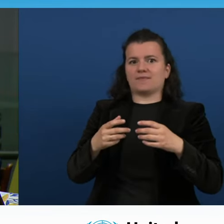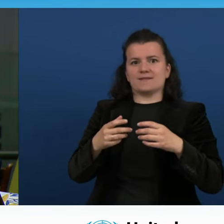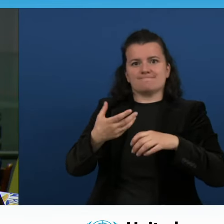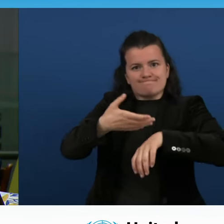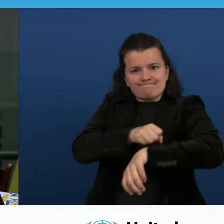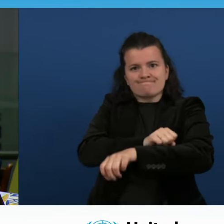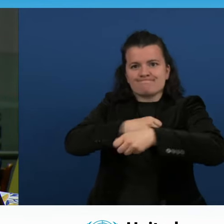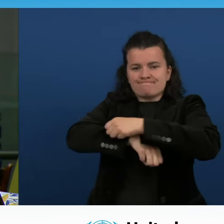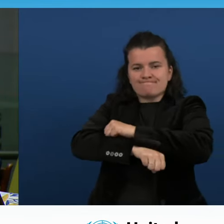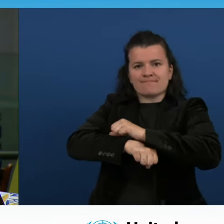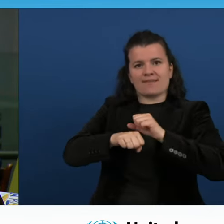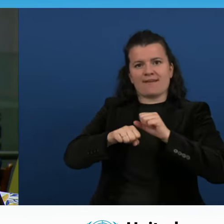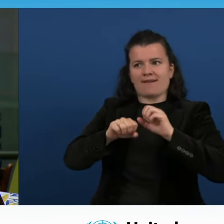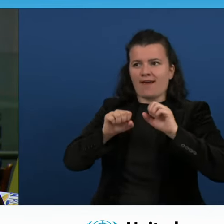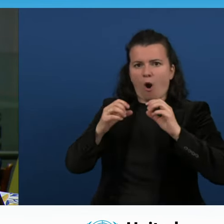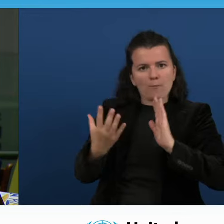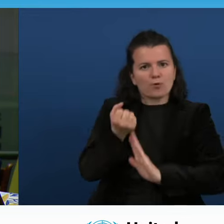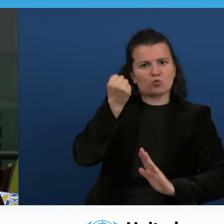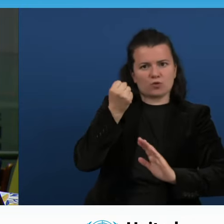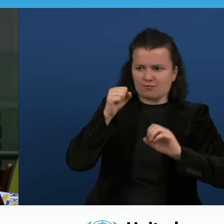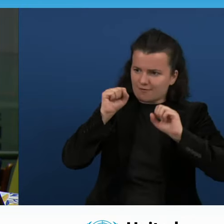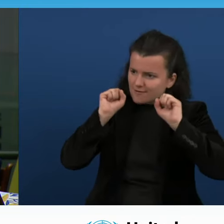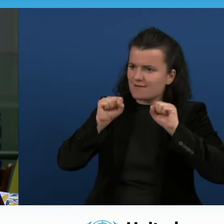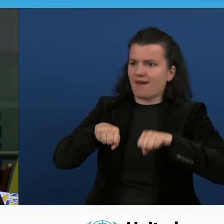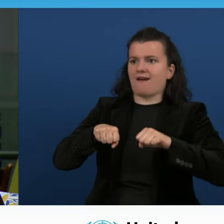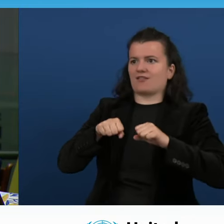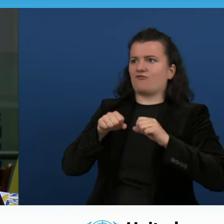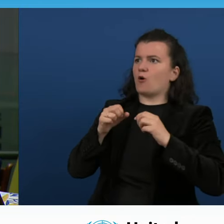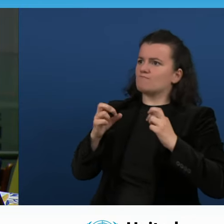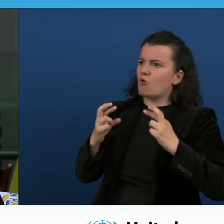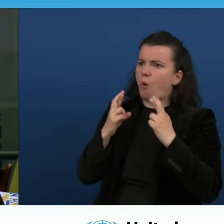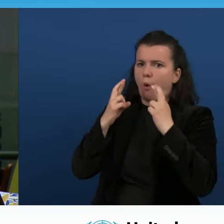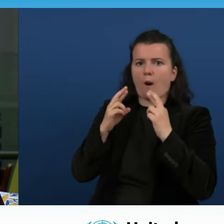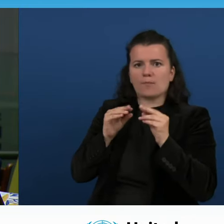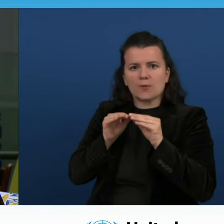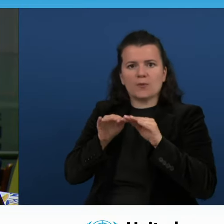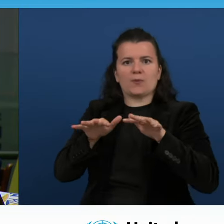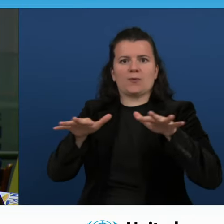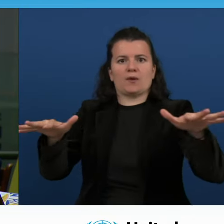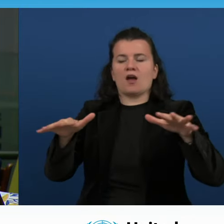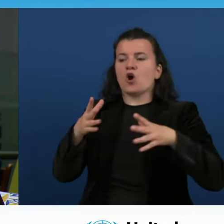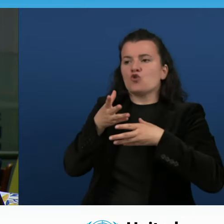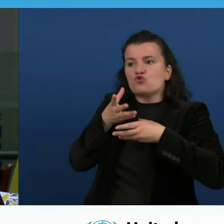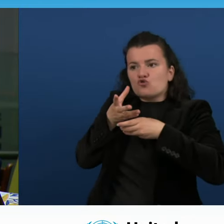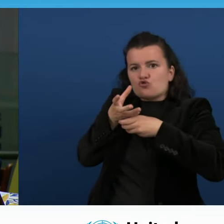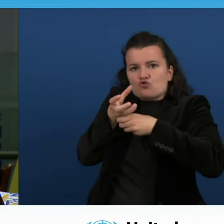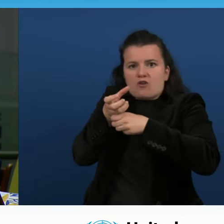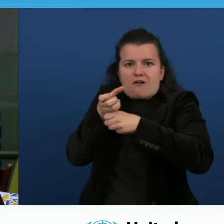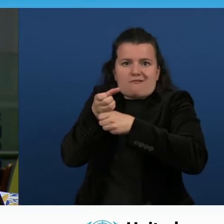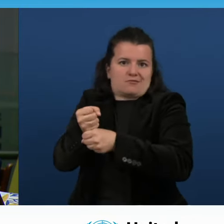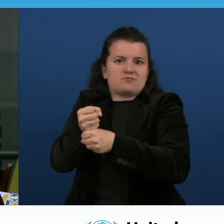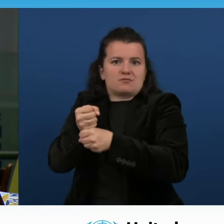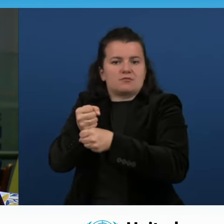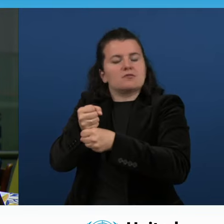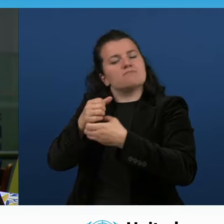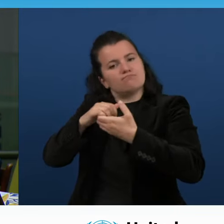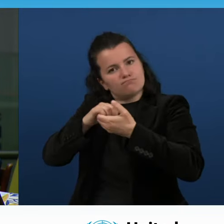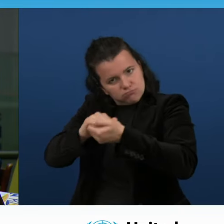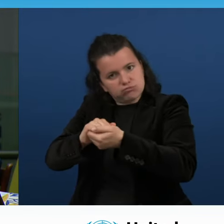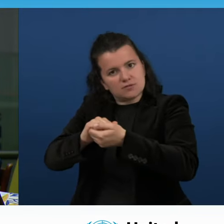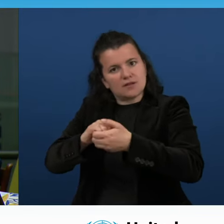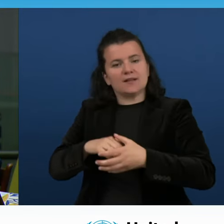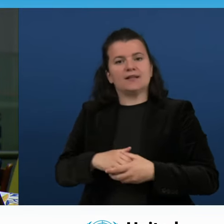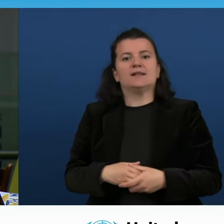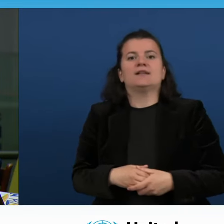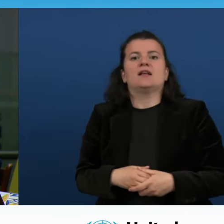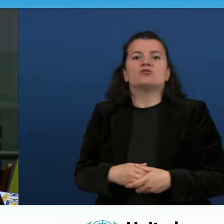Summit of the Future is a crucial momentum for commitments, for transformations on